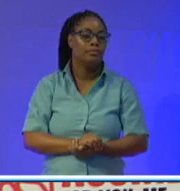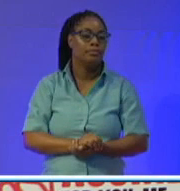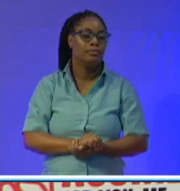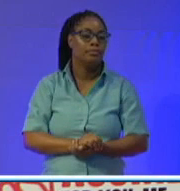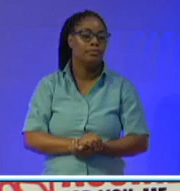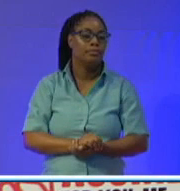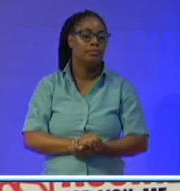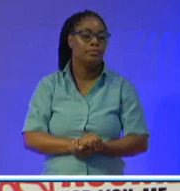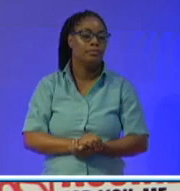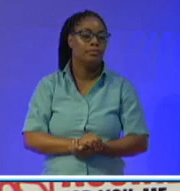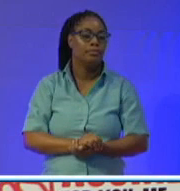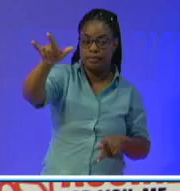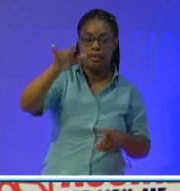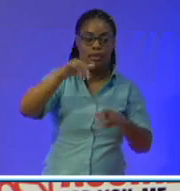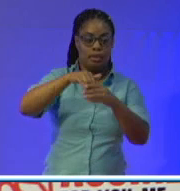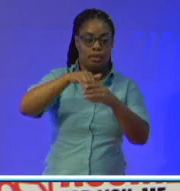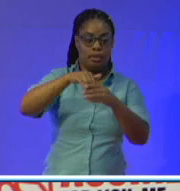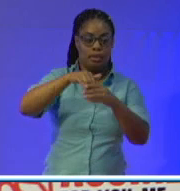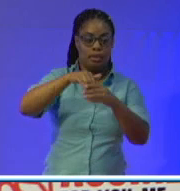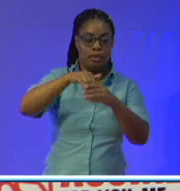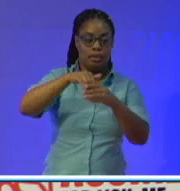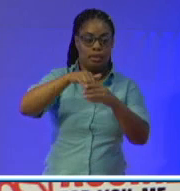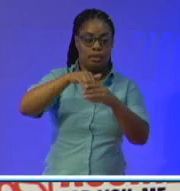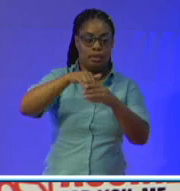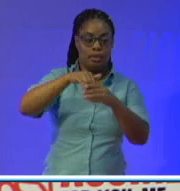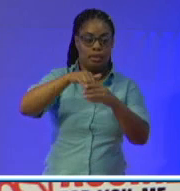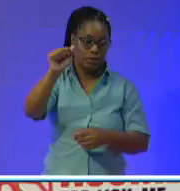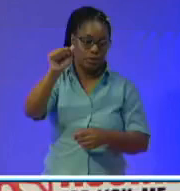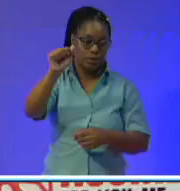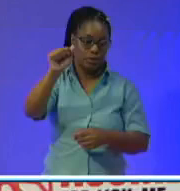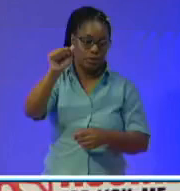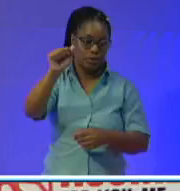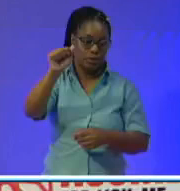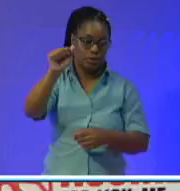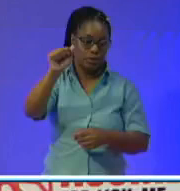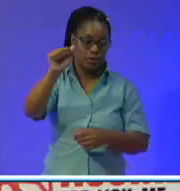protocol to protect against Omicron? I'm